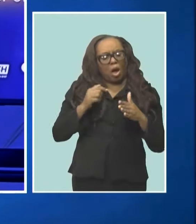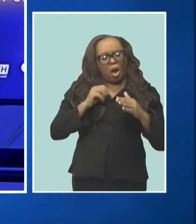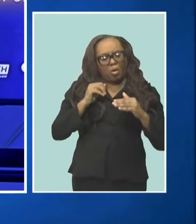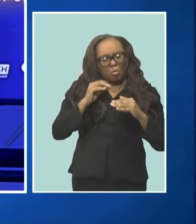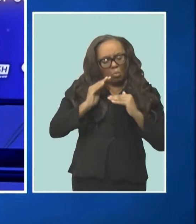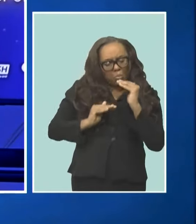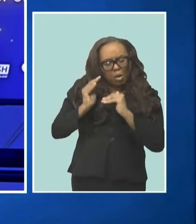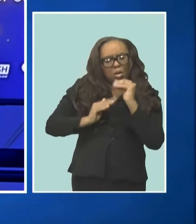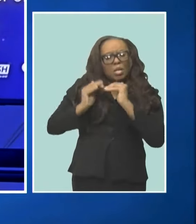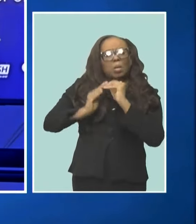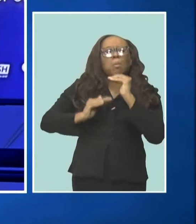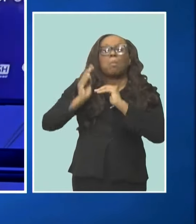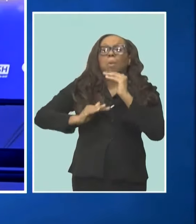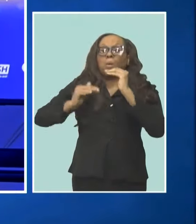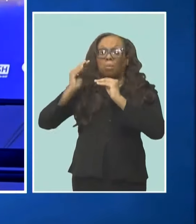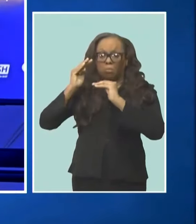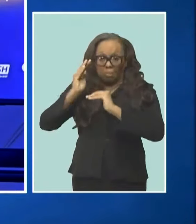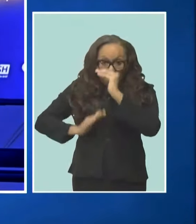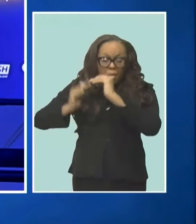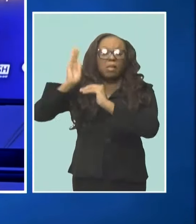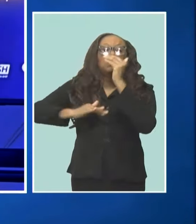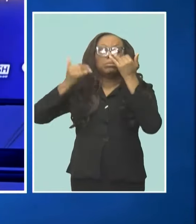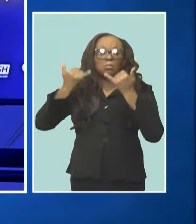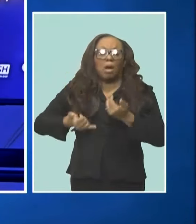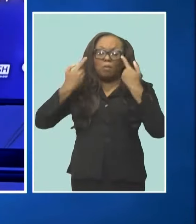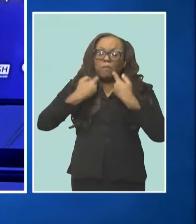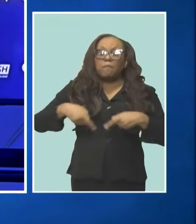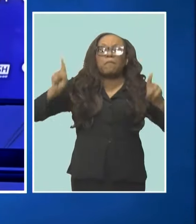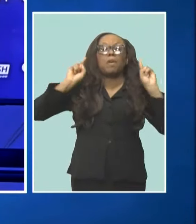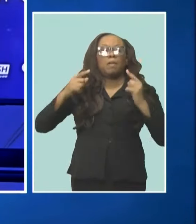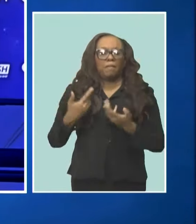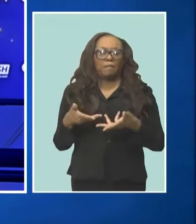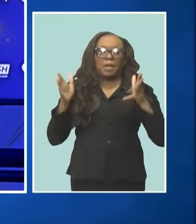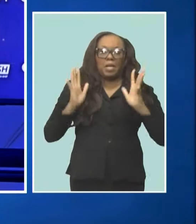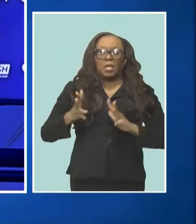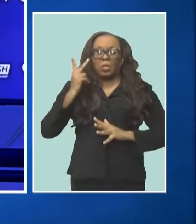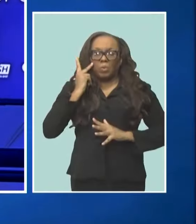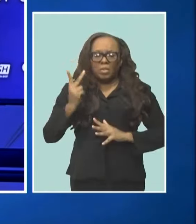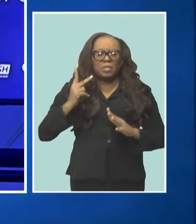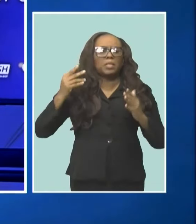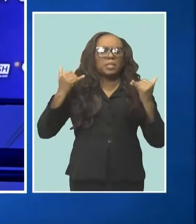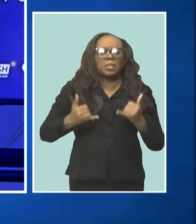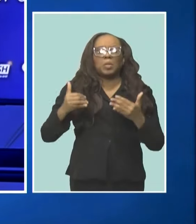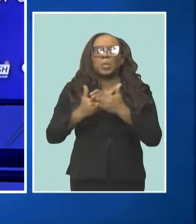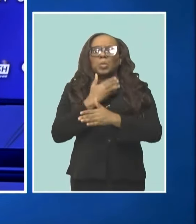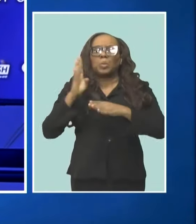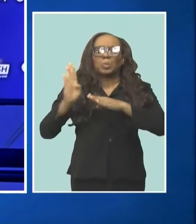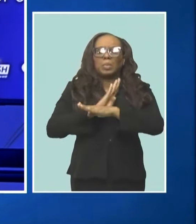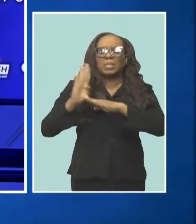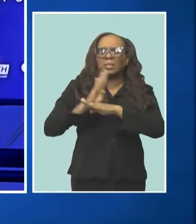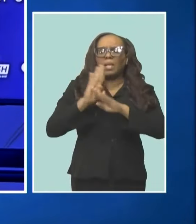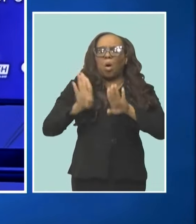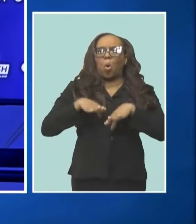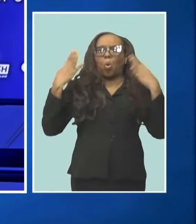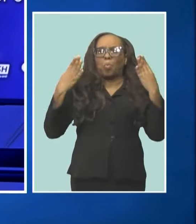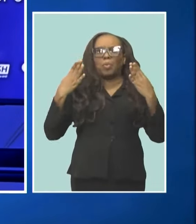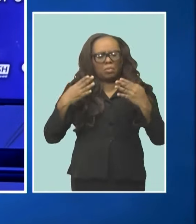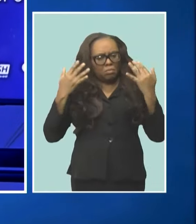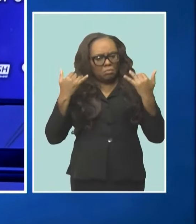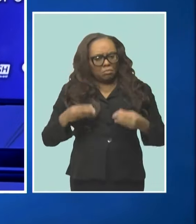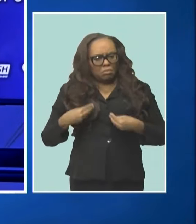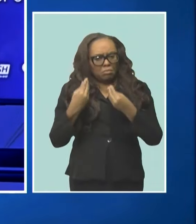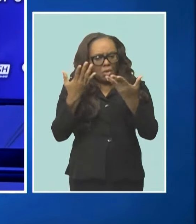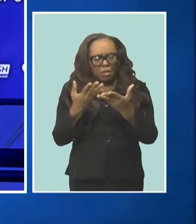we have the ability to see enterprises expanding and opening and rationalizing to be able to provide